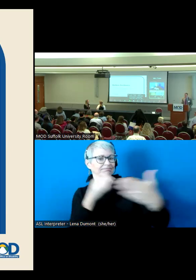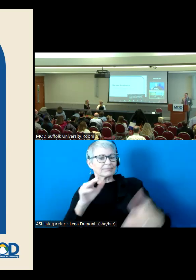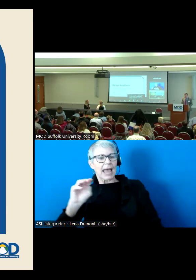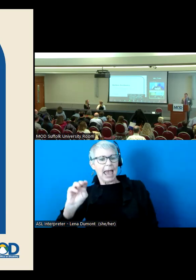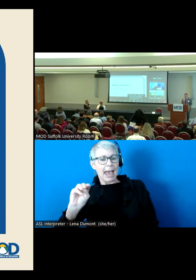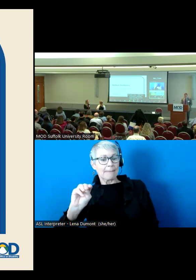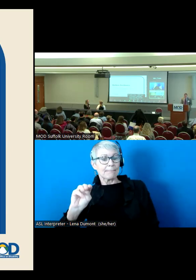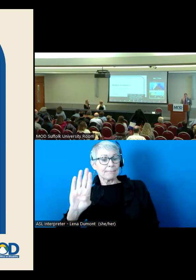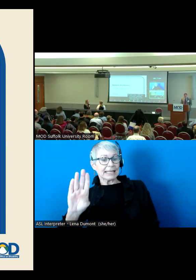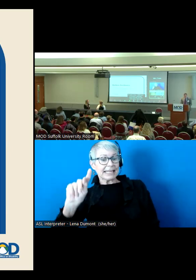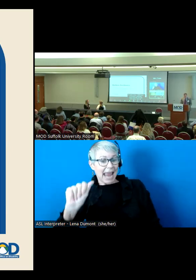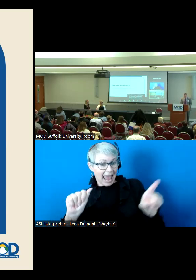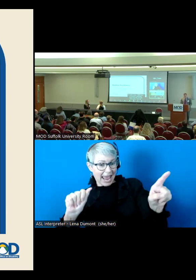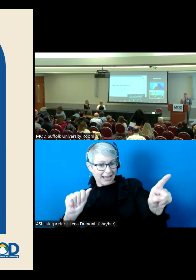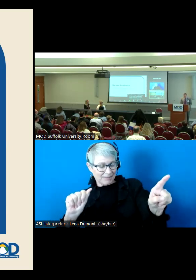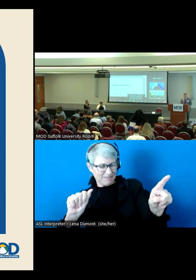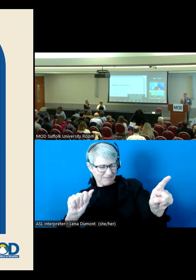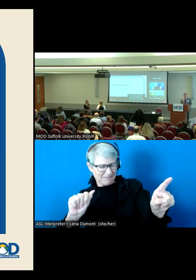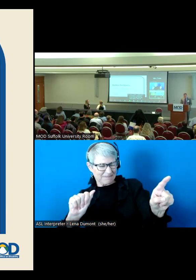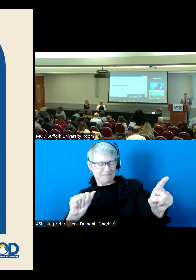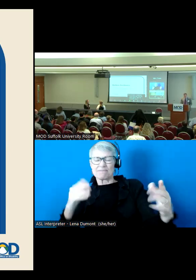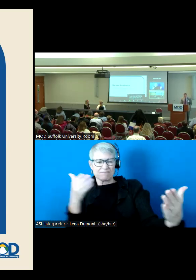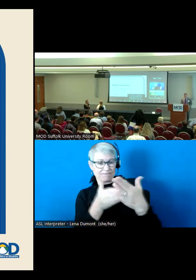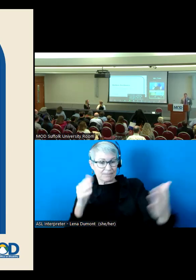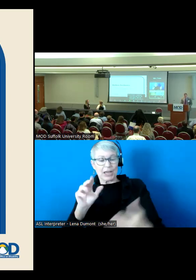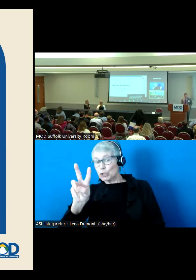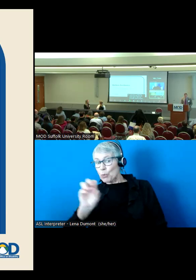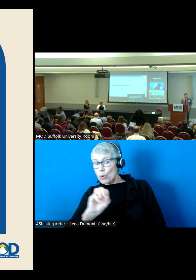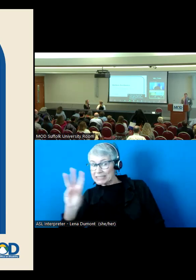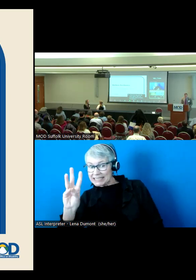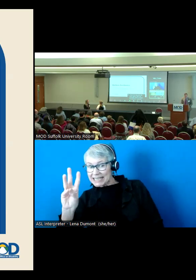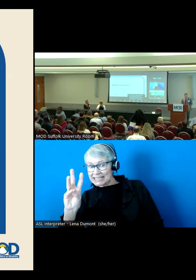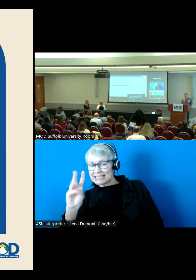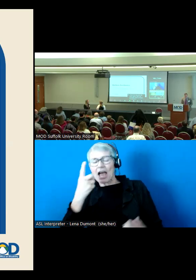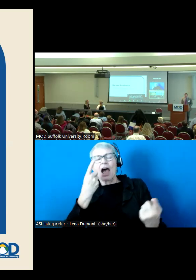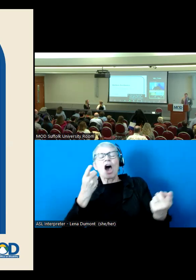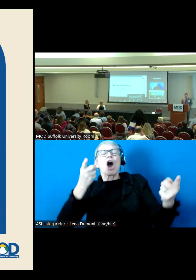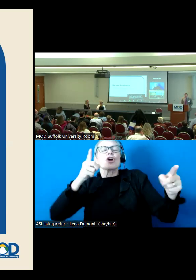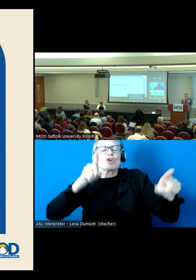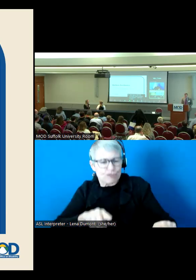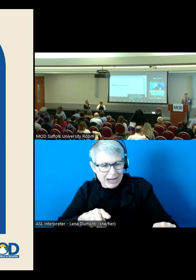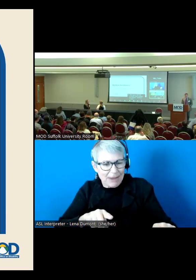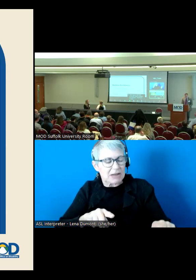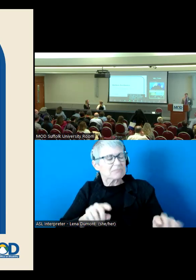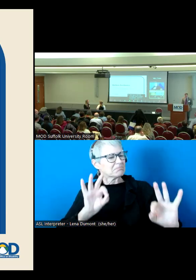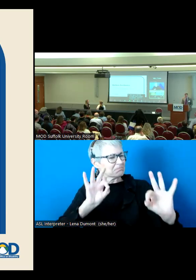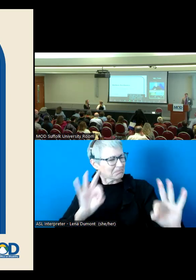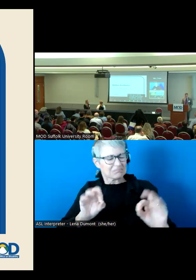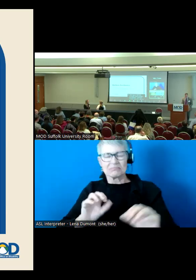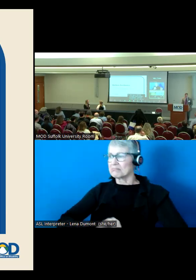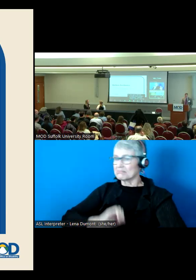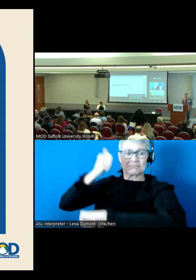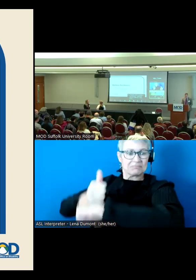complaints. The settlement agreement reached in 2006 led to many lasting improvements, including the creation of the Department